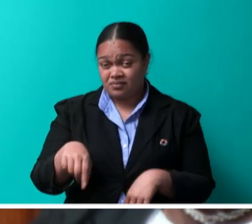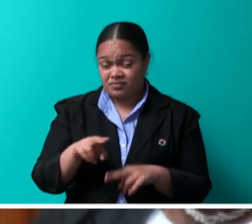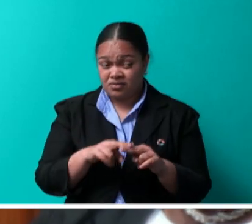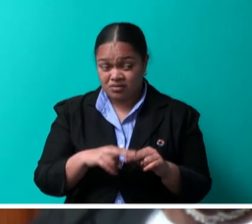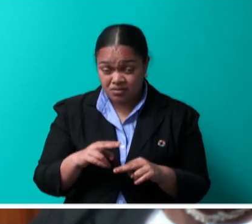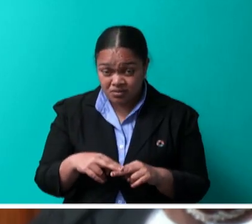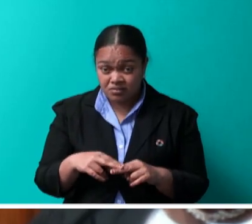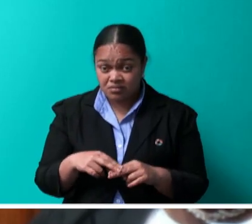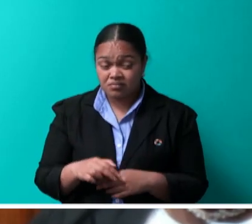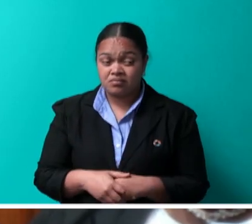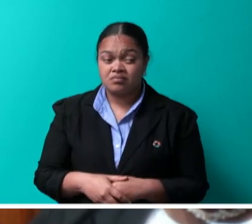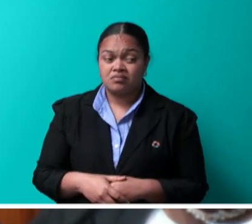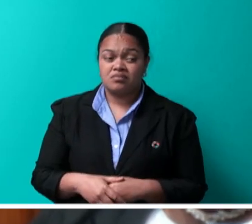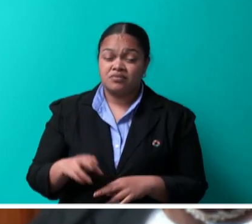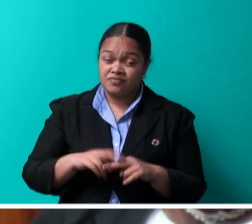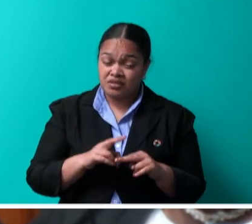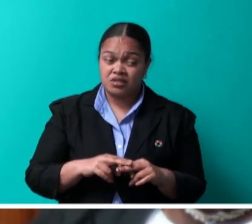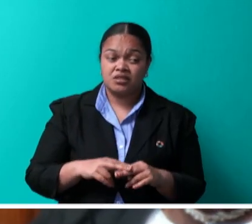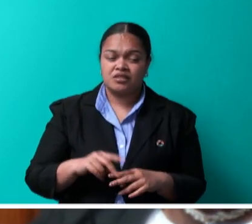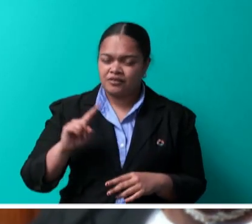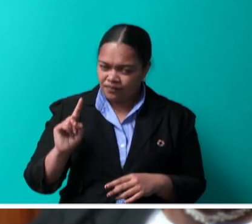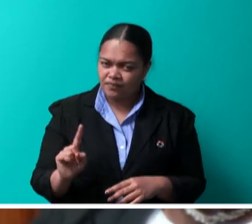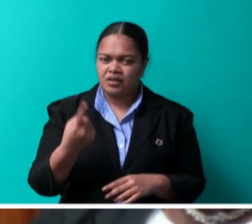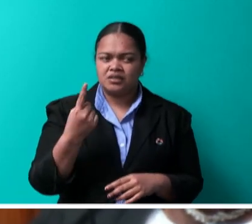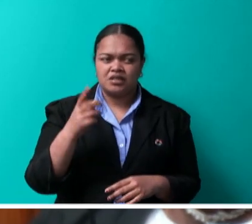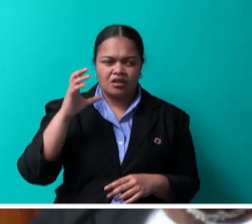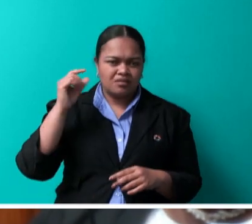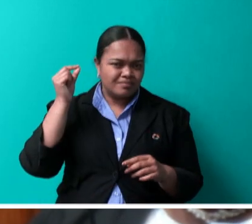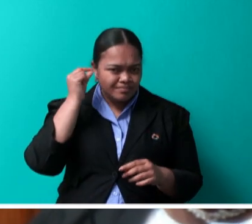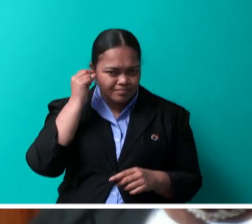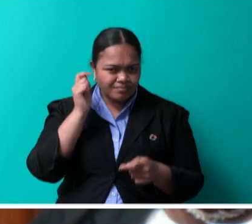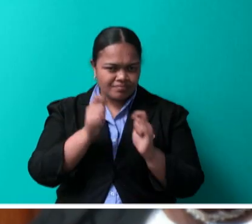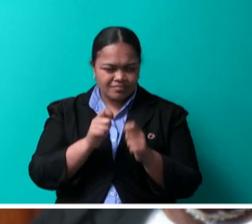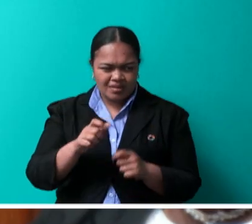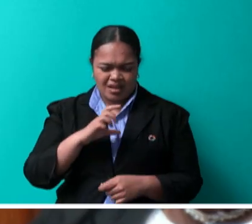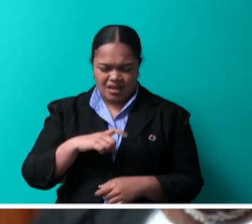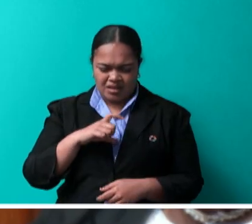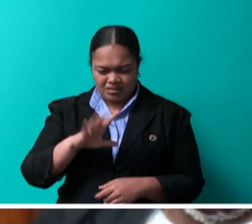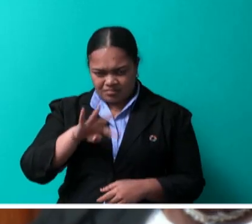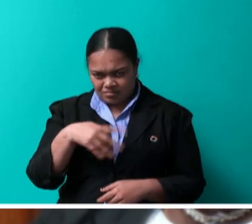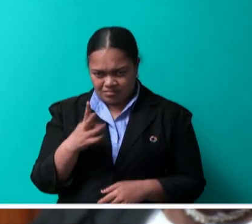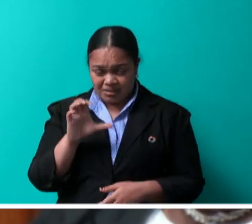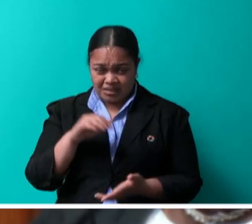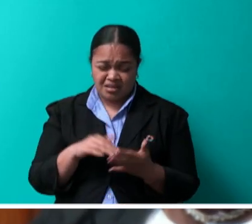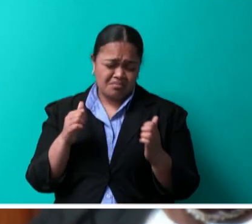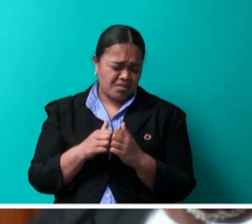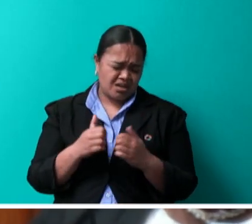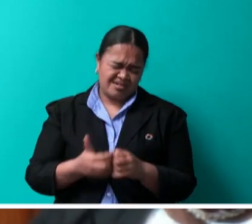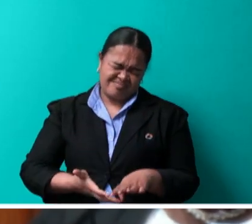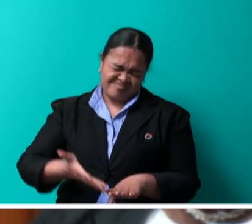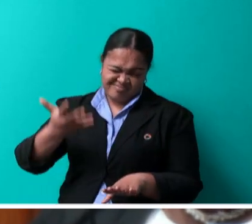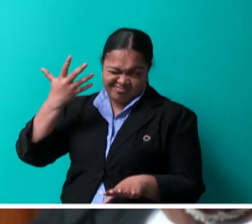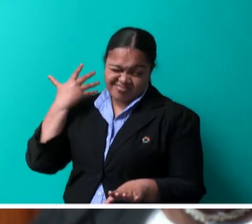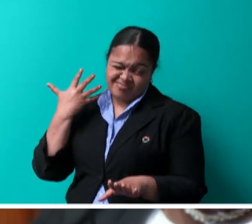in Fiji's first is the Radiotherapy and Cancer Treatment Center. For many years, cancer